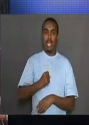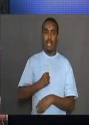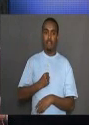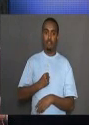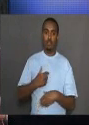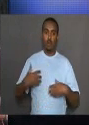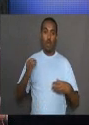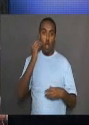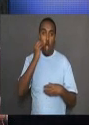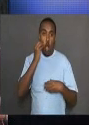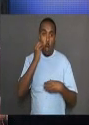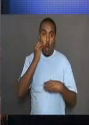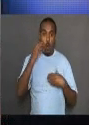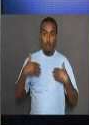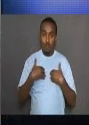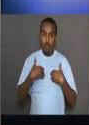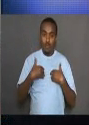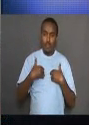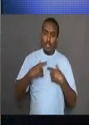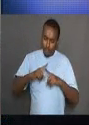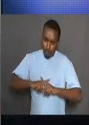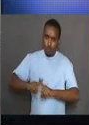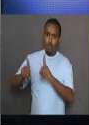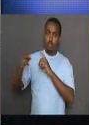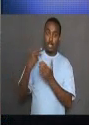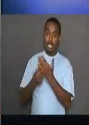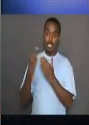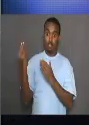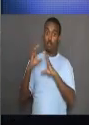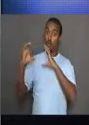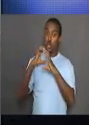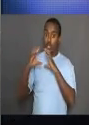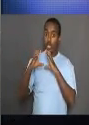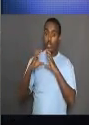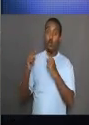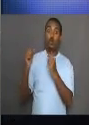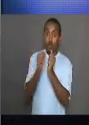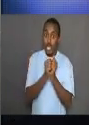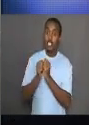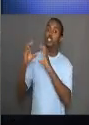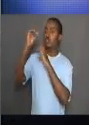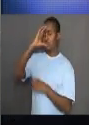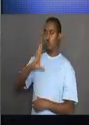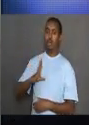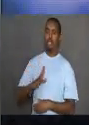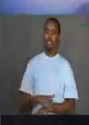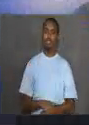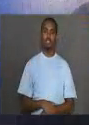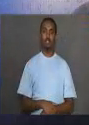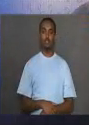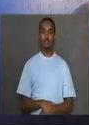that domestic house cats exclusively use this to communicate with humans.